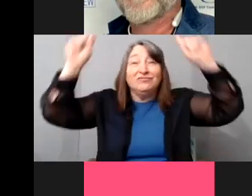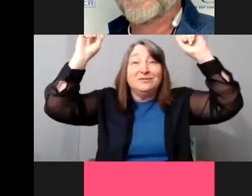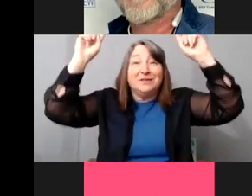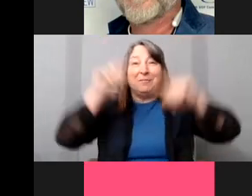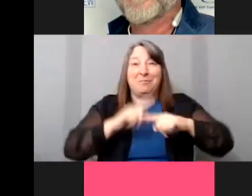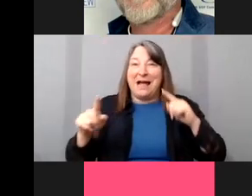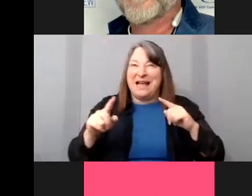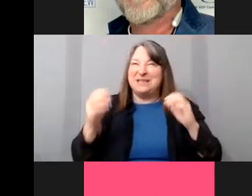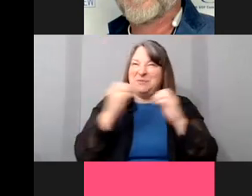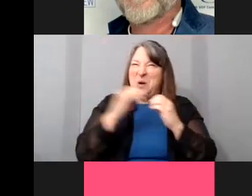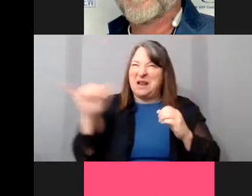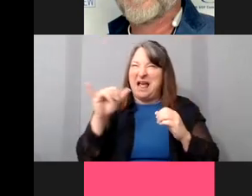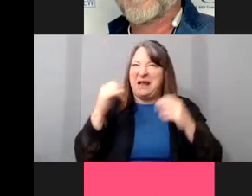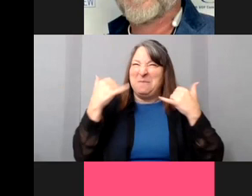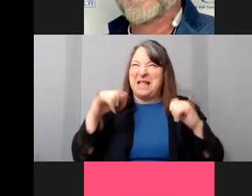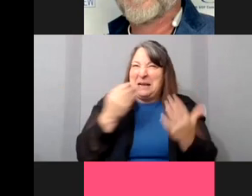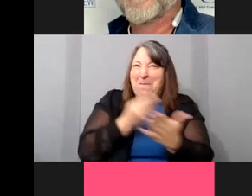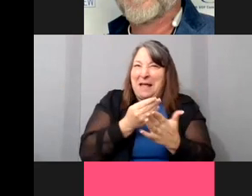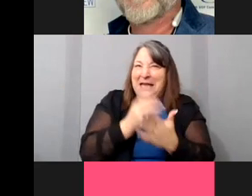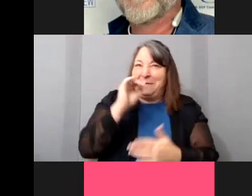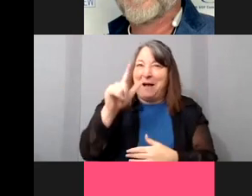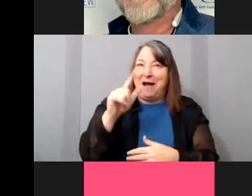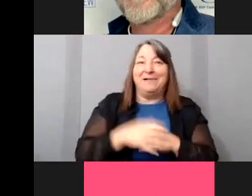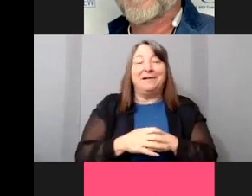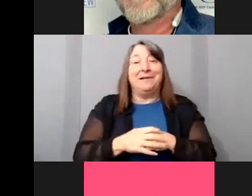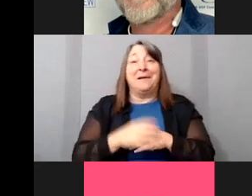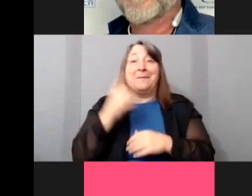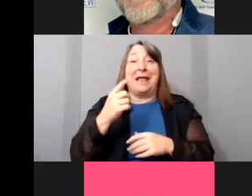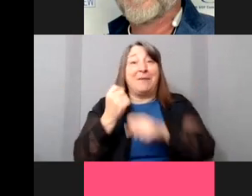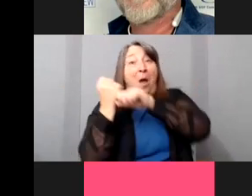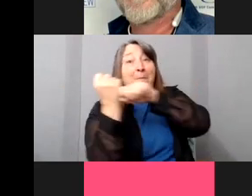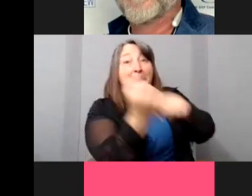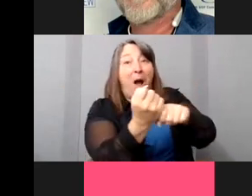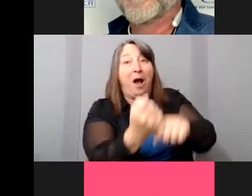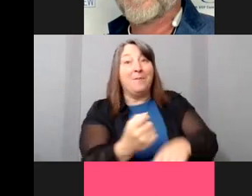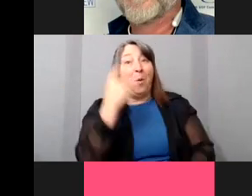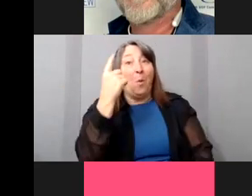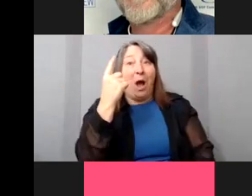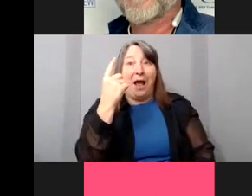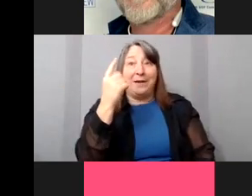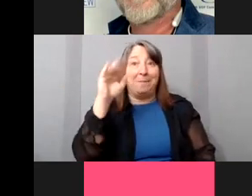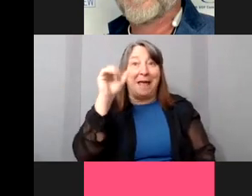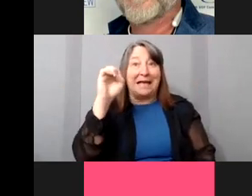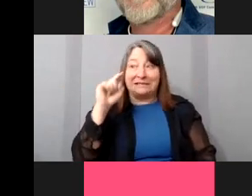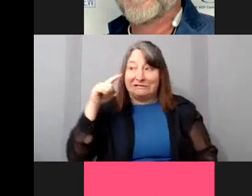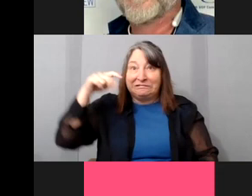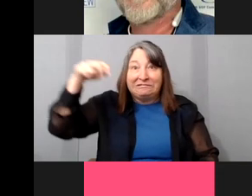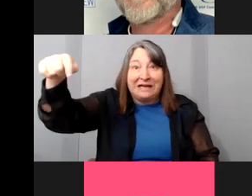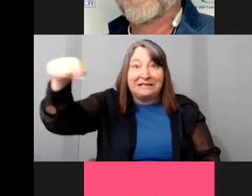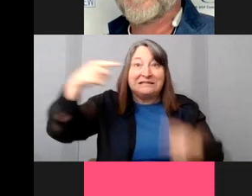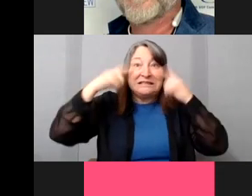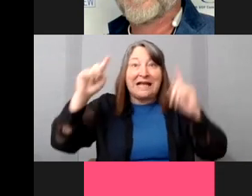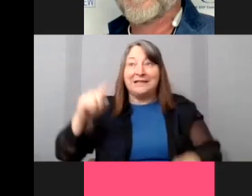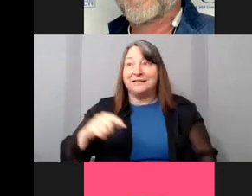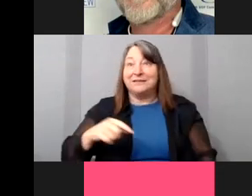baseball fans. It's a series of singles and some stolen bases, and you make incremental progress rather than hitting a home